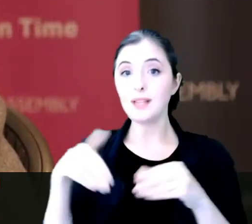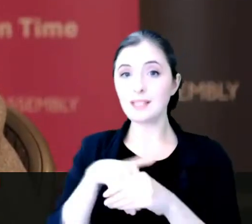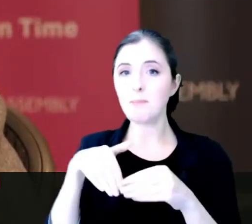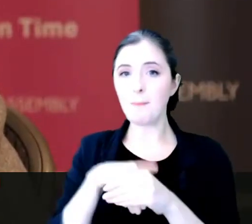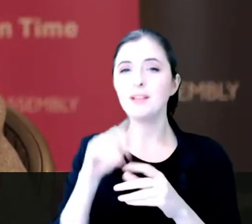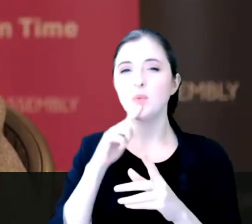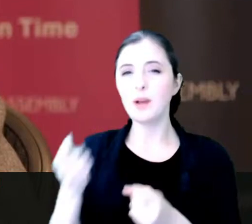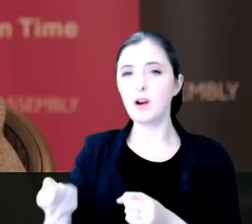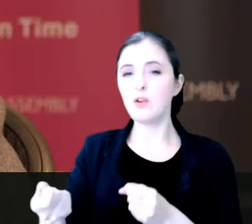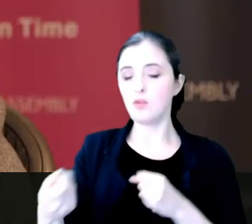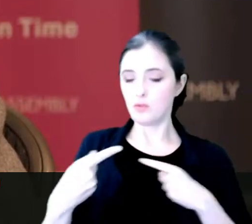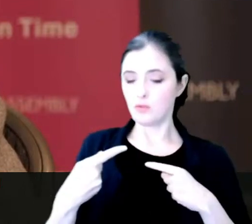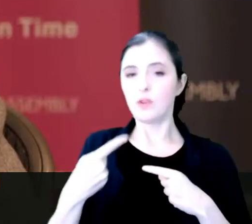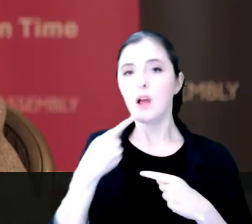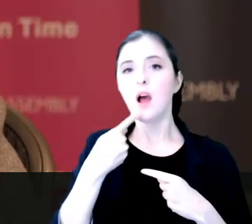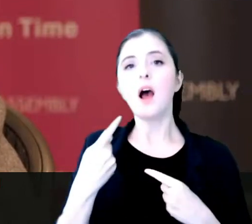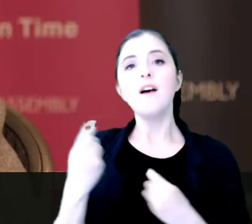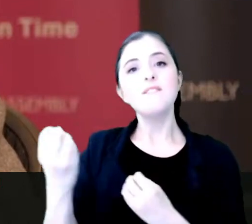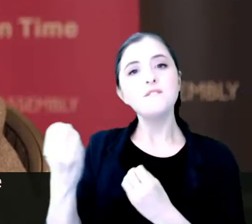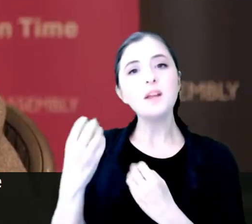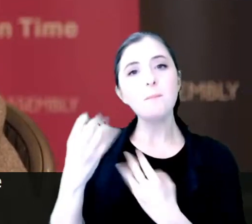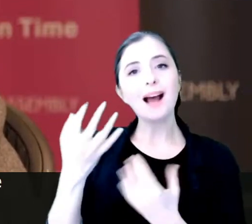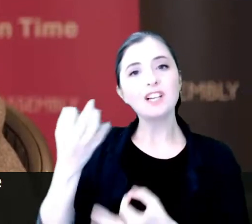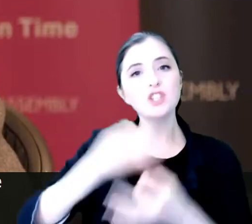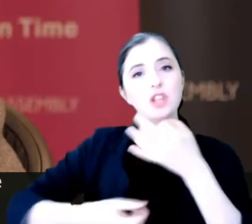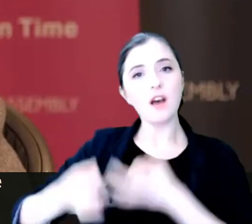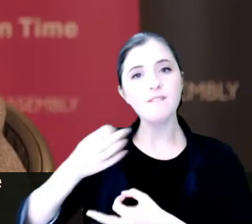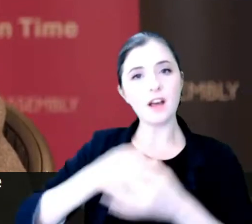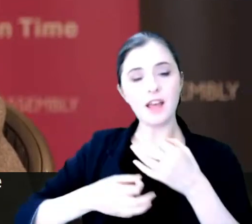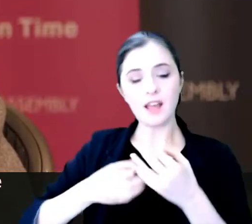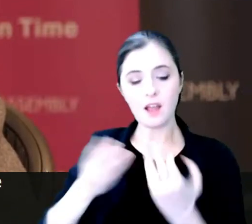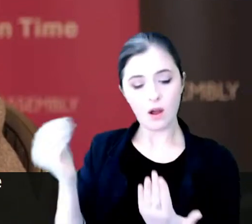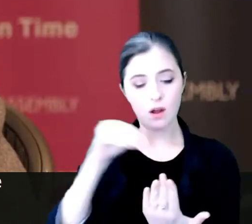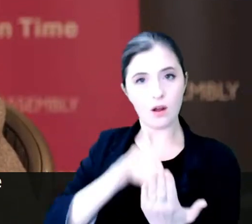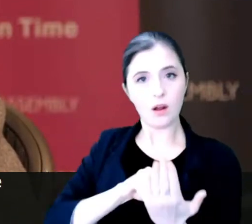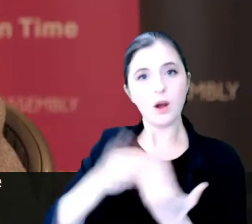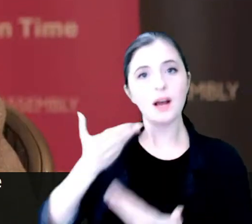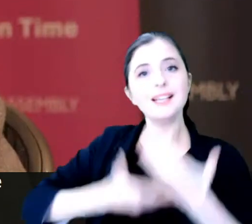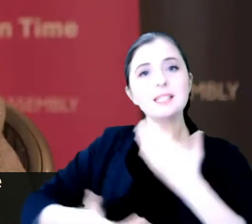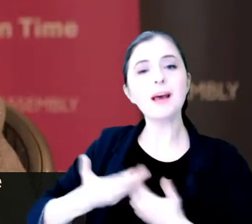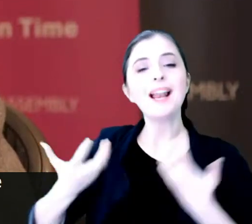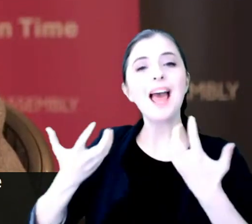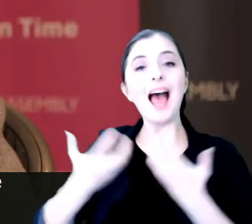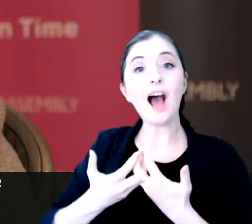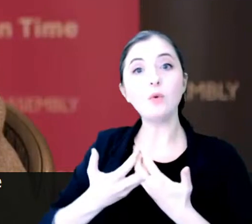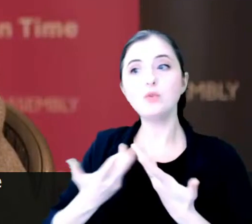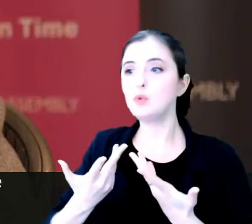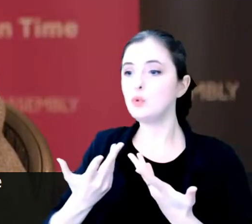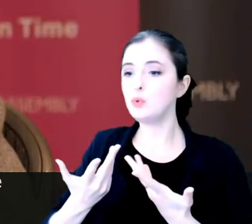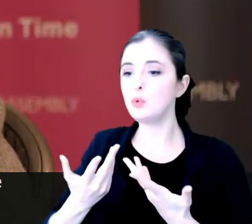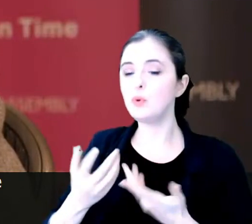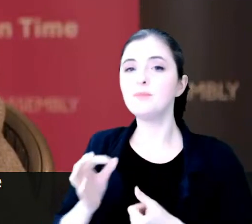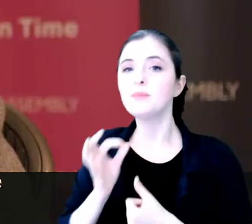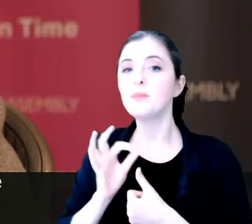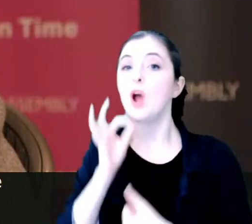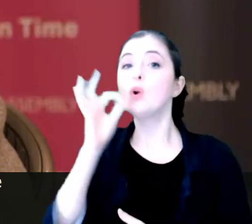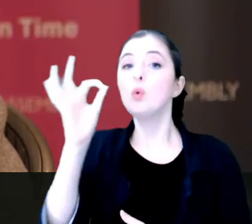survey, which will also explain how to submit questions that we unfortunately could not